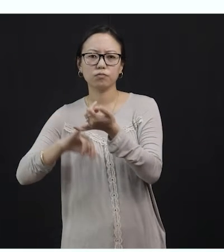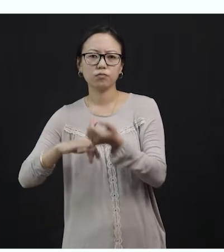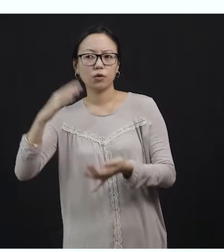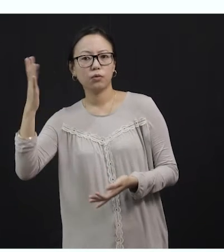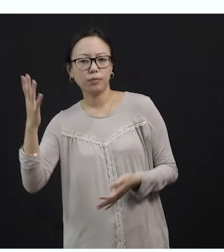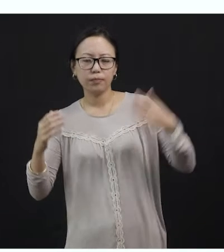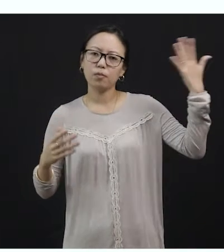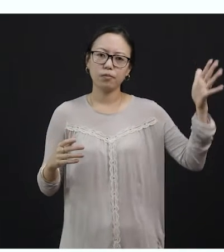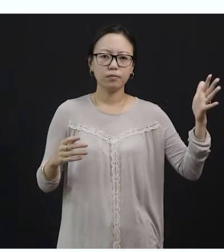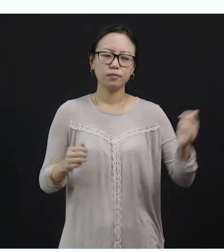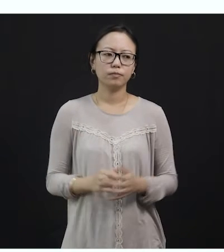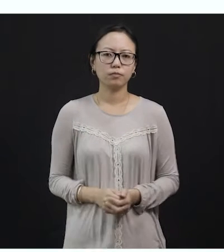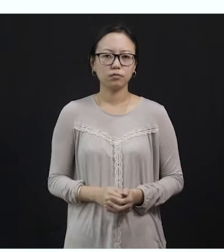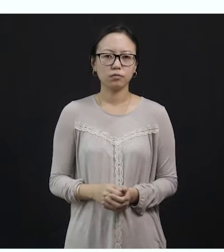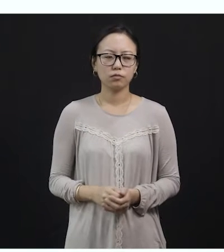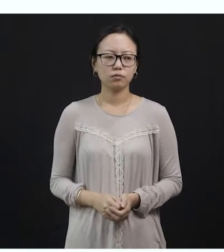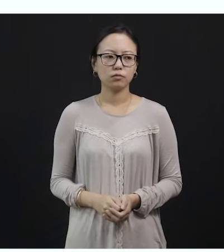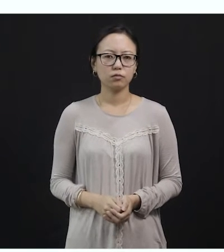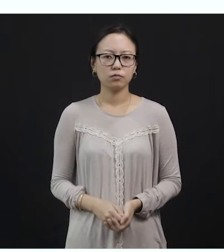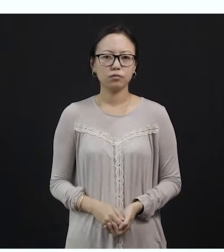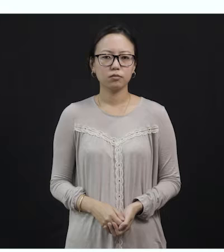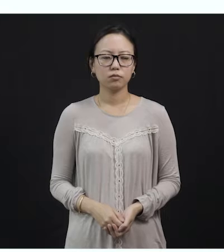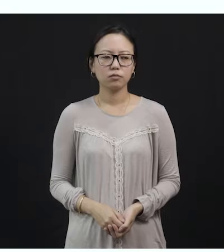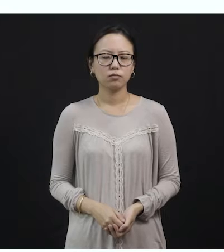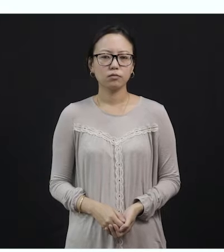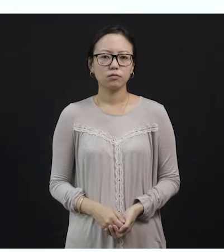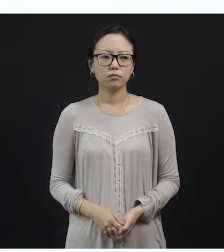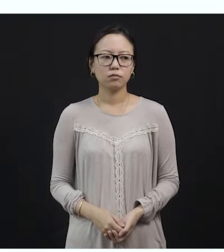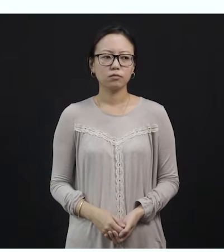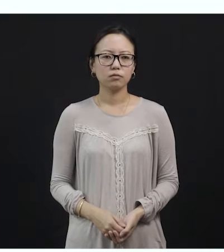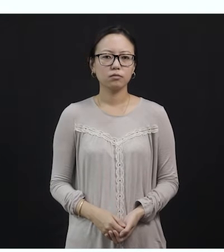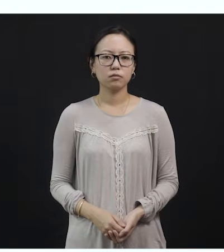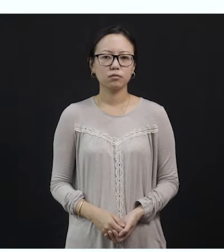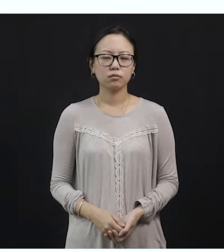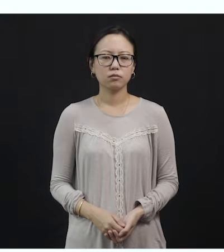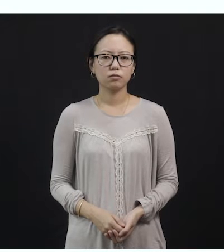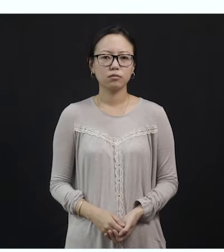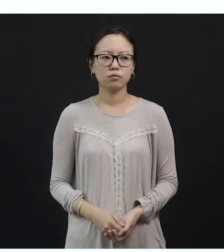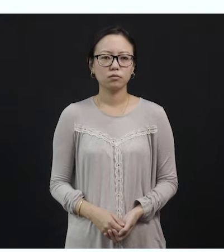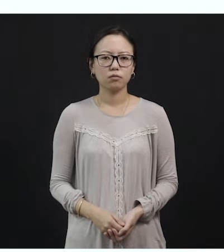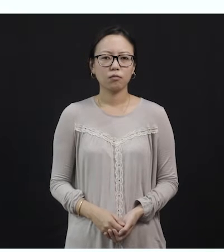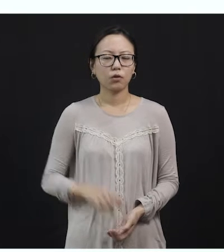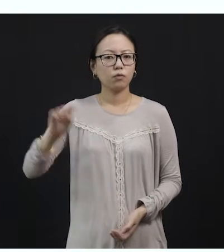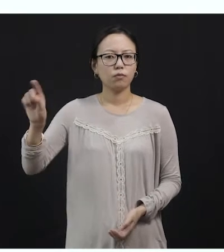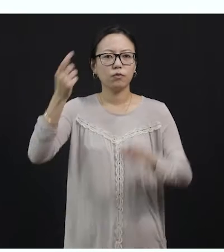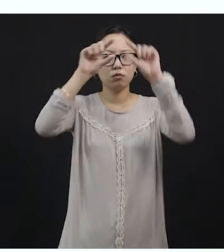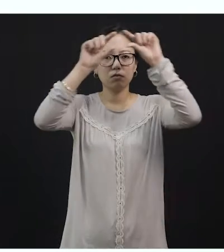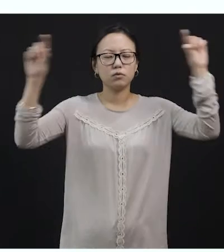will try to write the numbers corresponding to these pictures, okay? So, let's look at the first